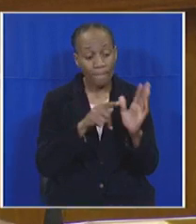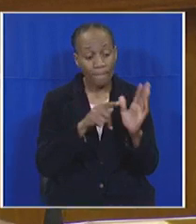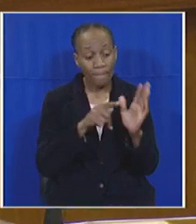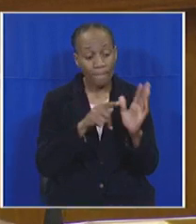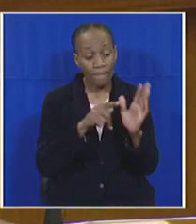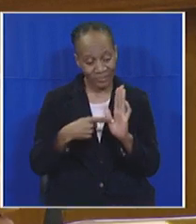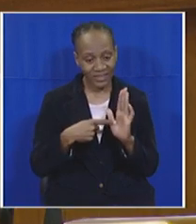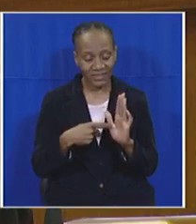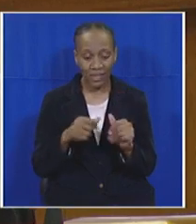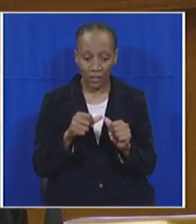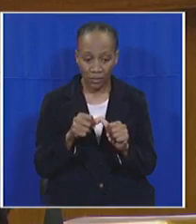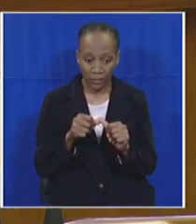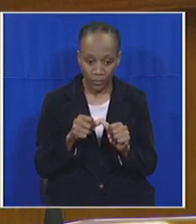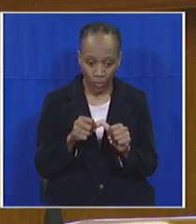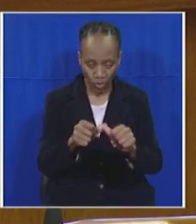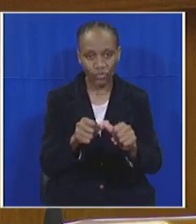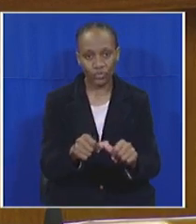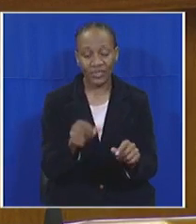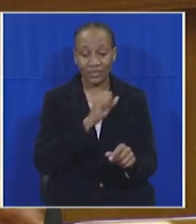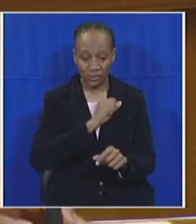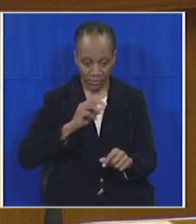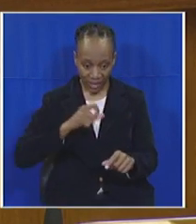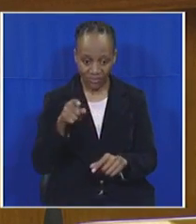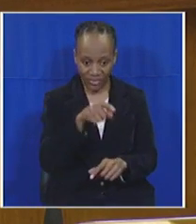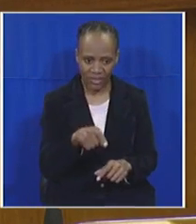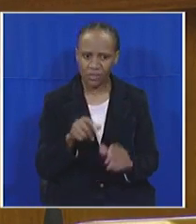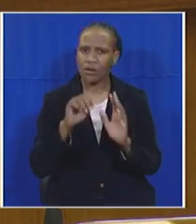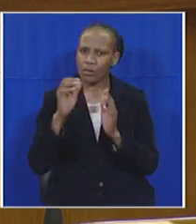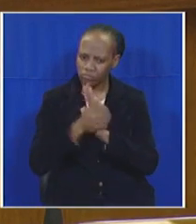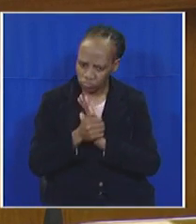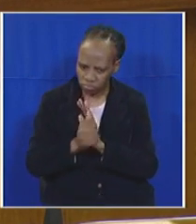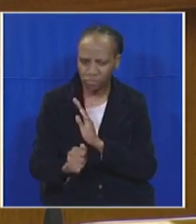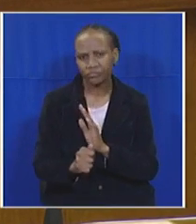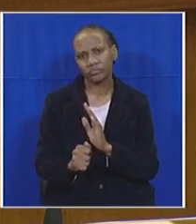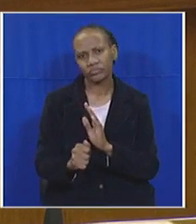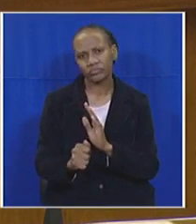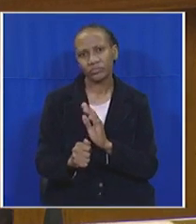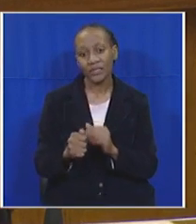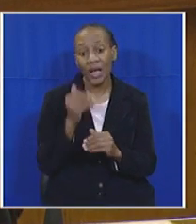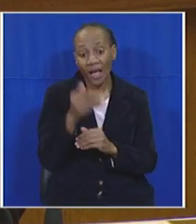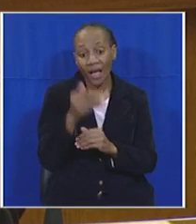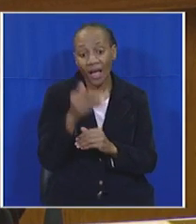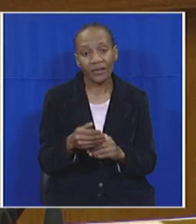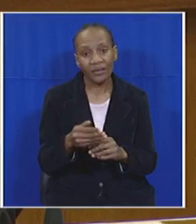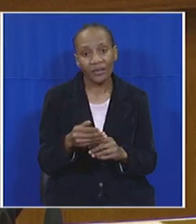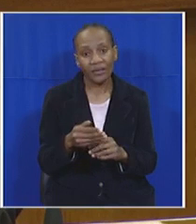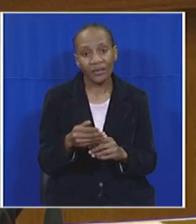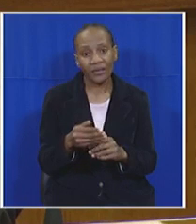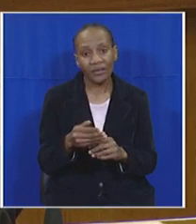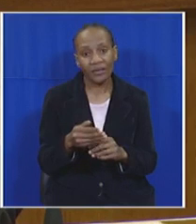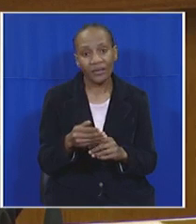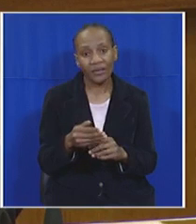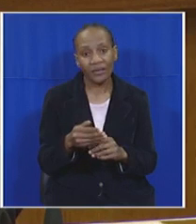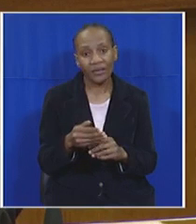time are given the necessary courses that are credited so that they are able to graduate from this program. The National Freedom Party is also concerned